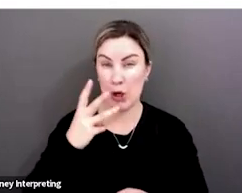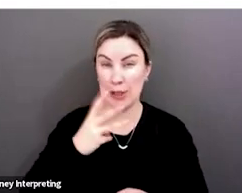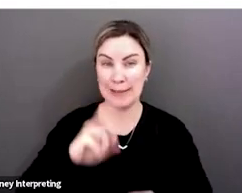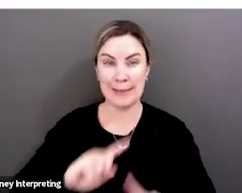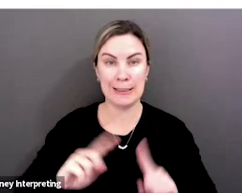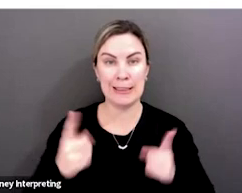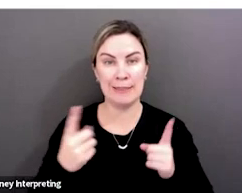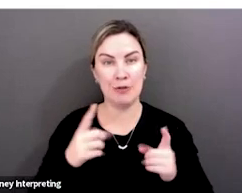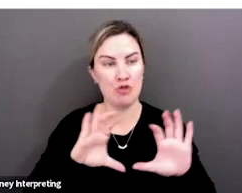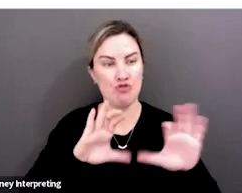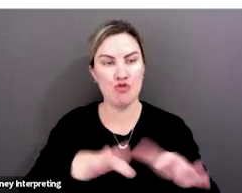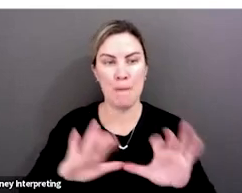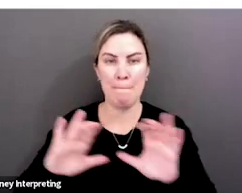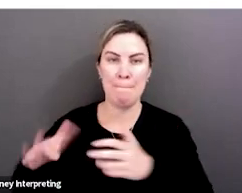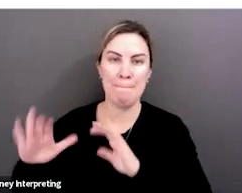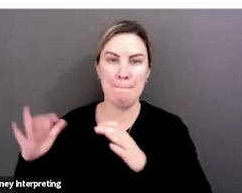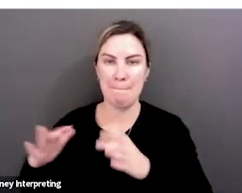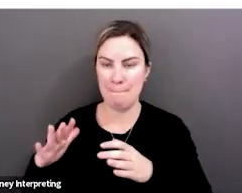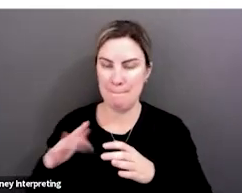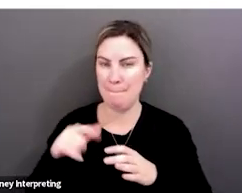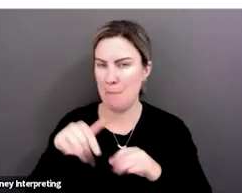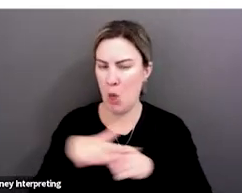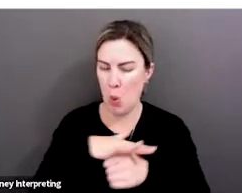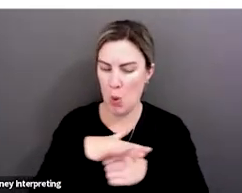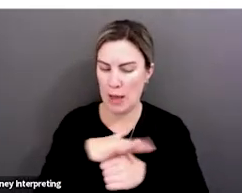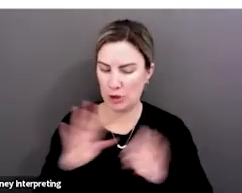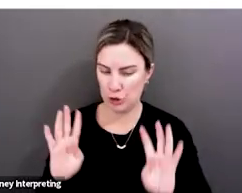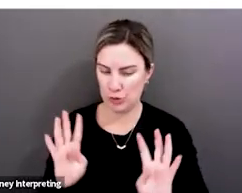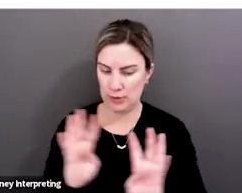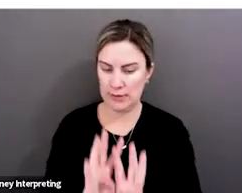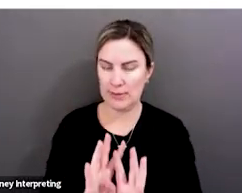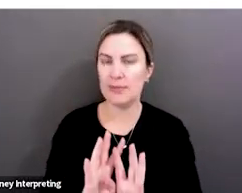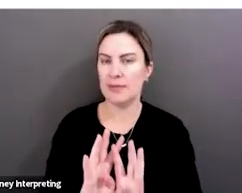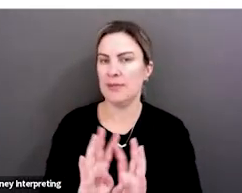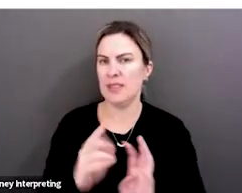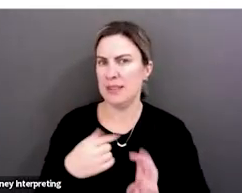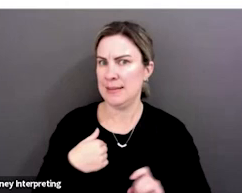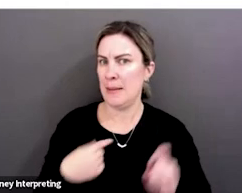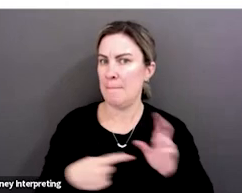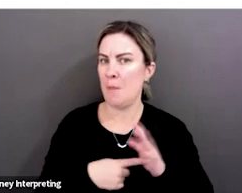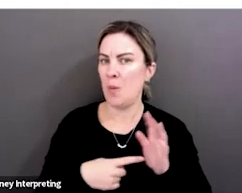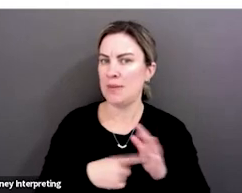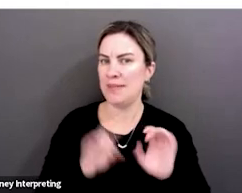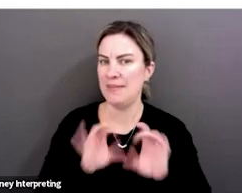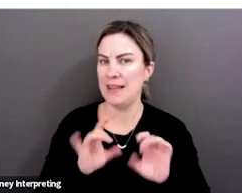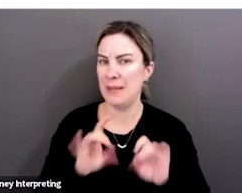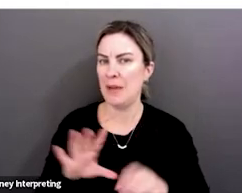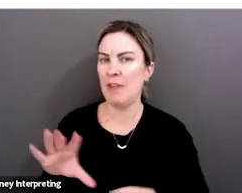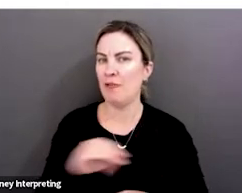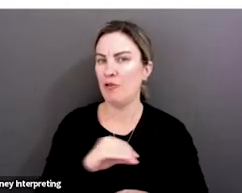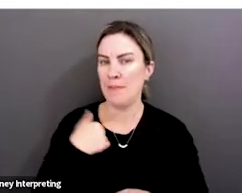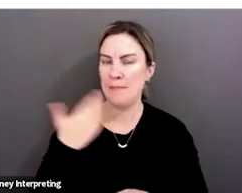training groups that have been grouped by location. As I mentioned, that was an important piece of feedback that we took from our pilot